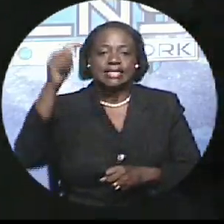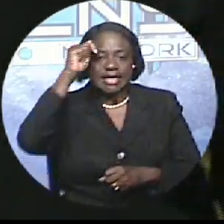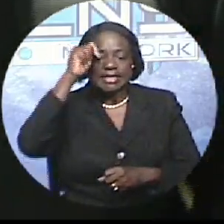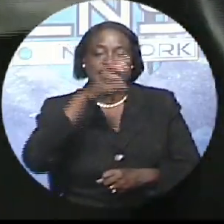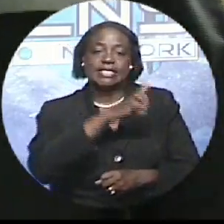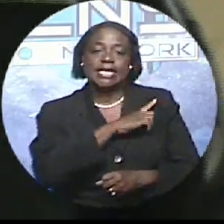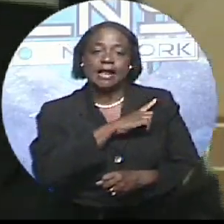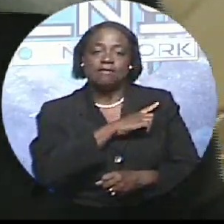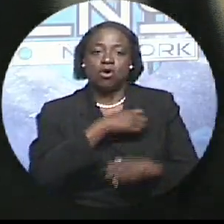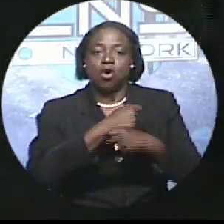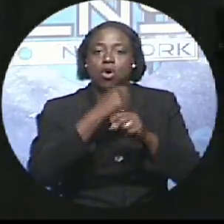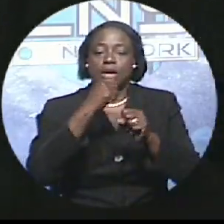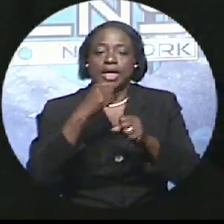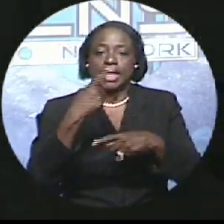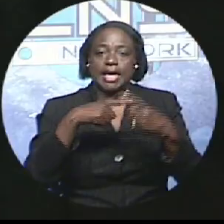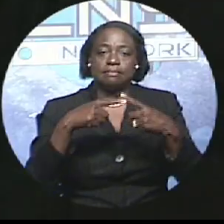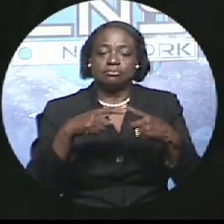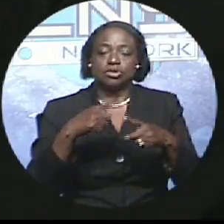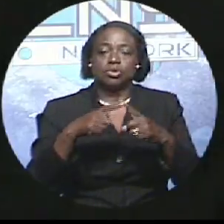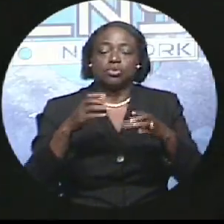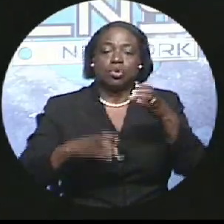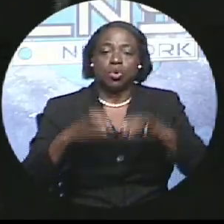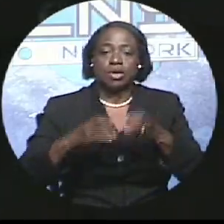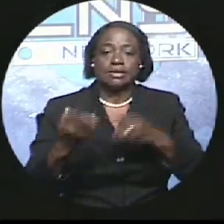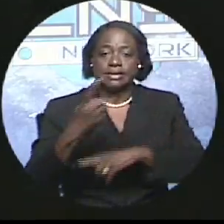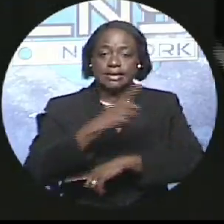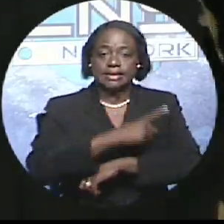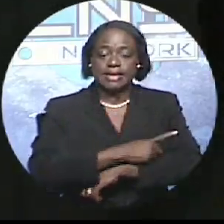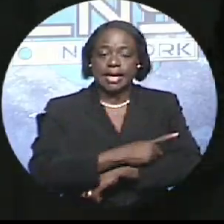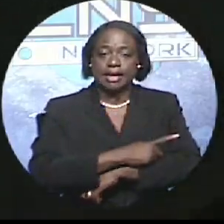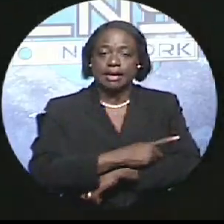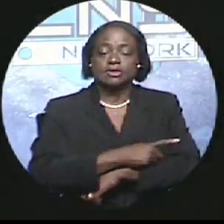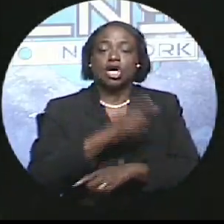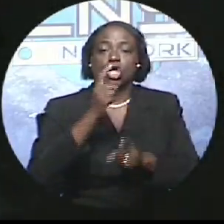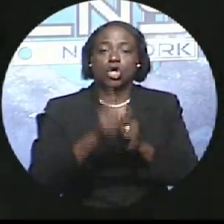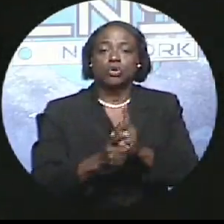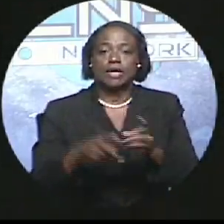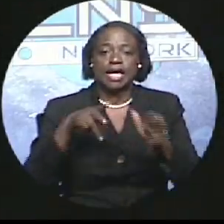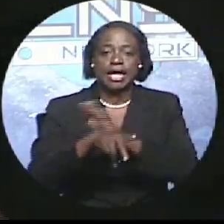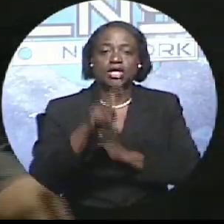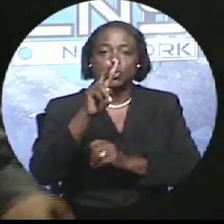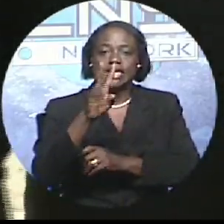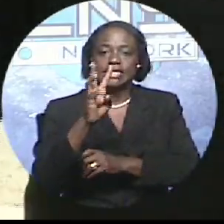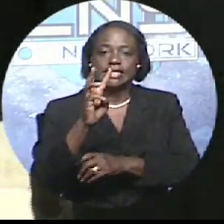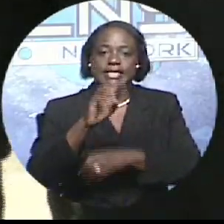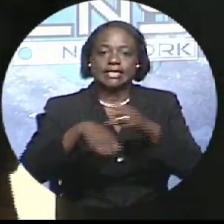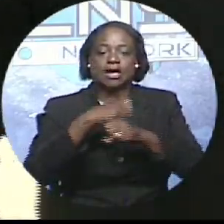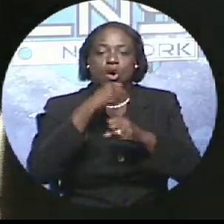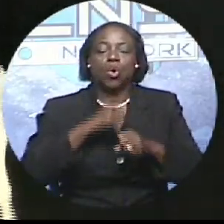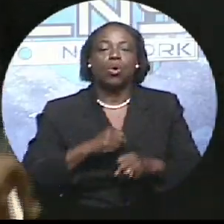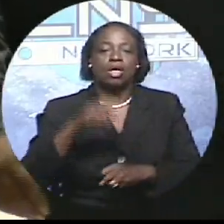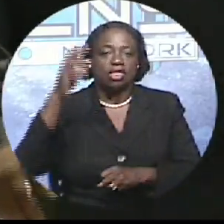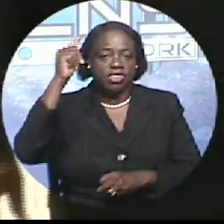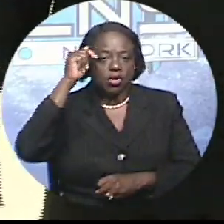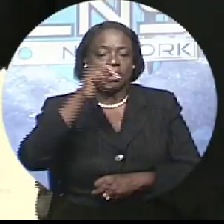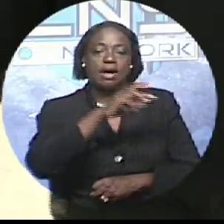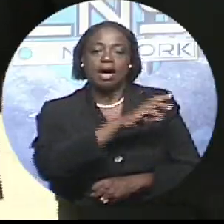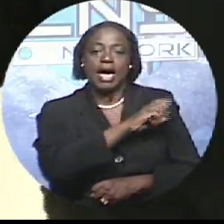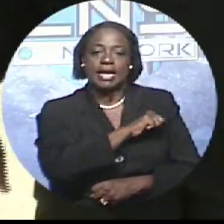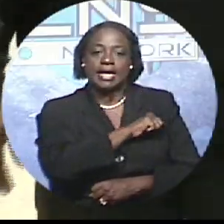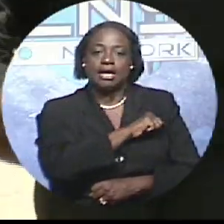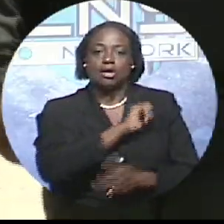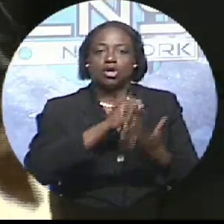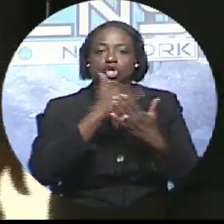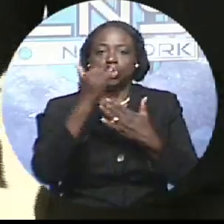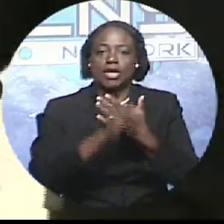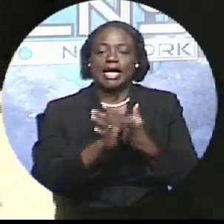first appearance in the South Street Magistrates Court today, accused of killing 26-year-old Thor Adderley on July 6th. Police say